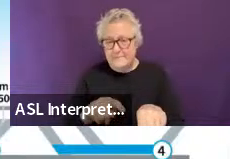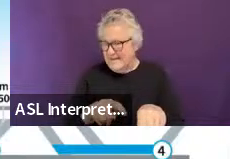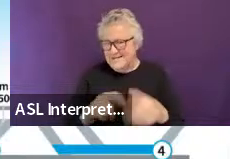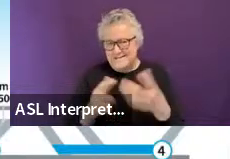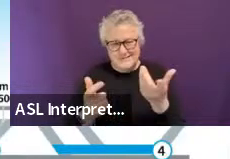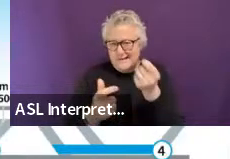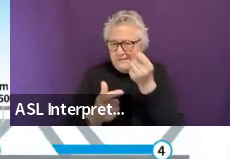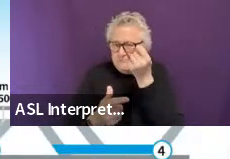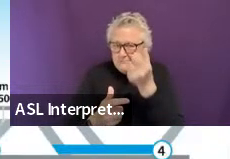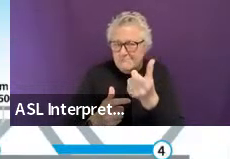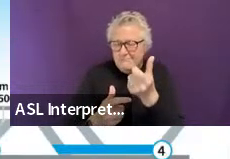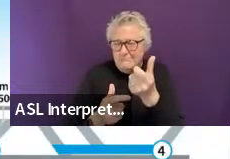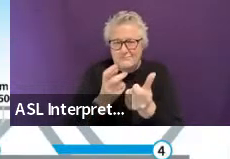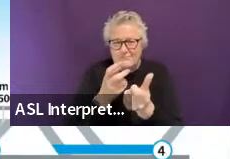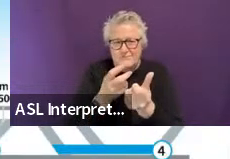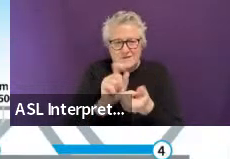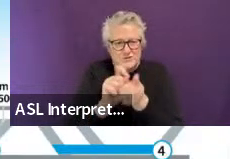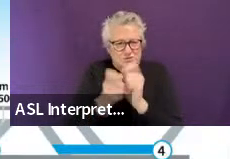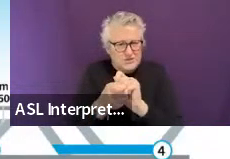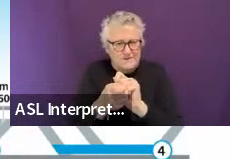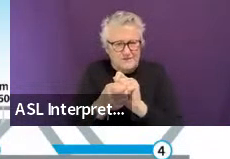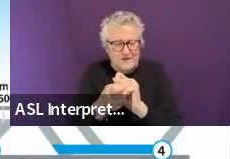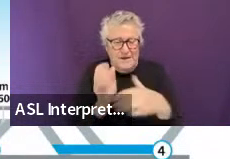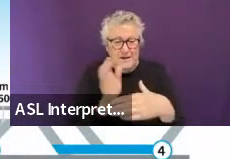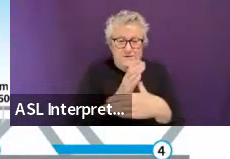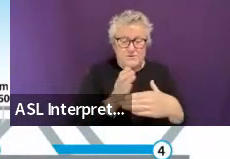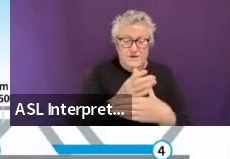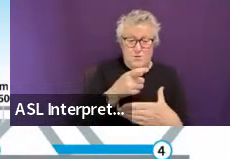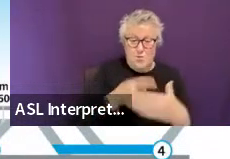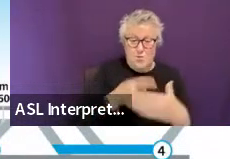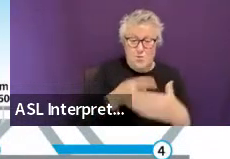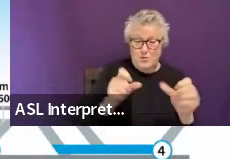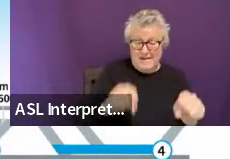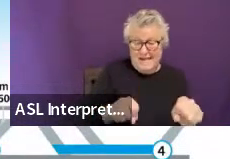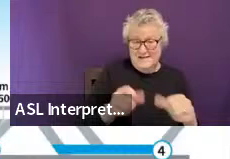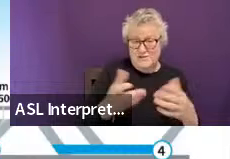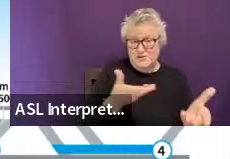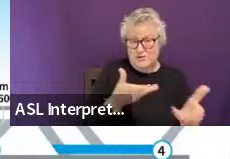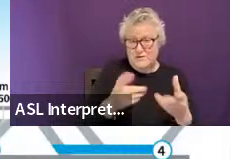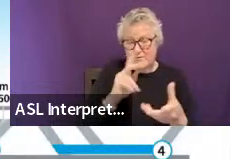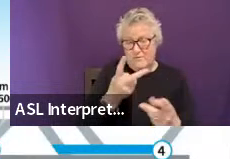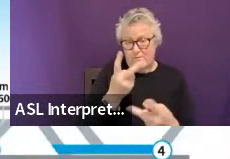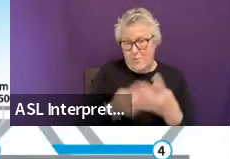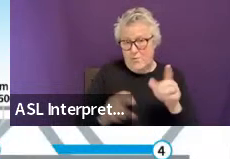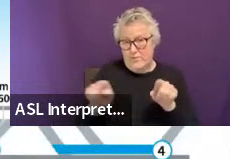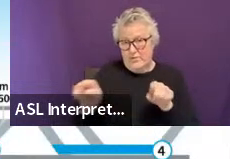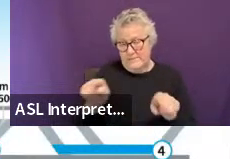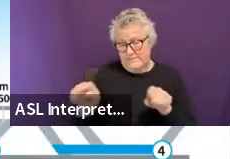shift between the amount that you can serve between the scenarios.